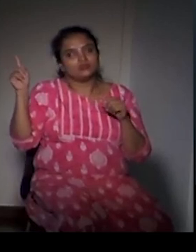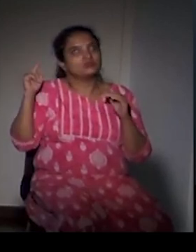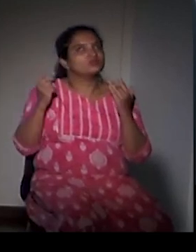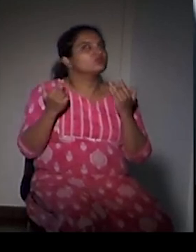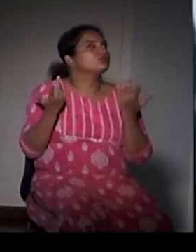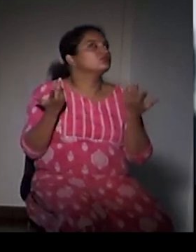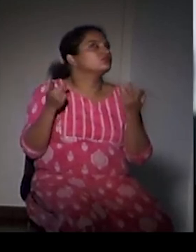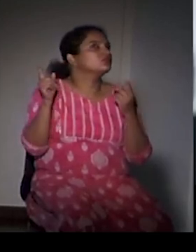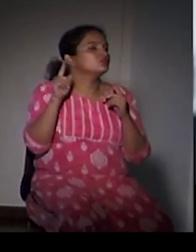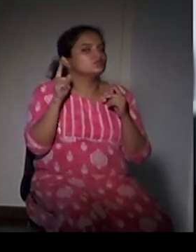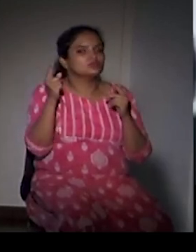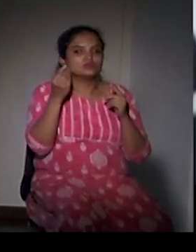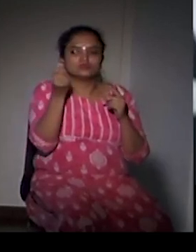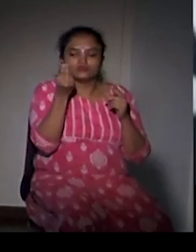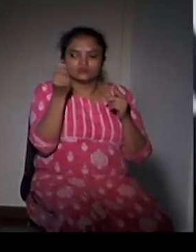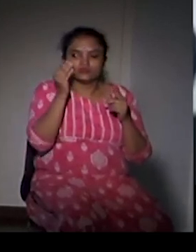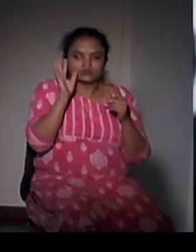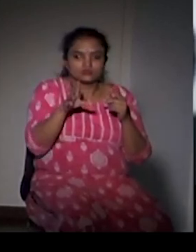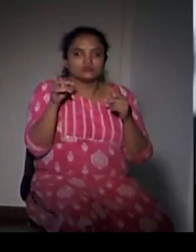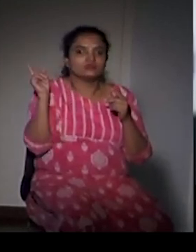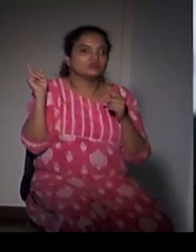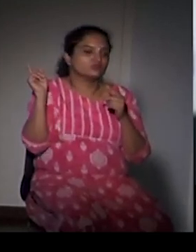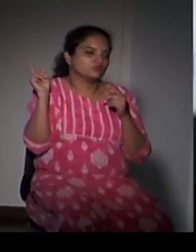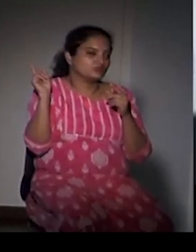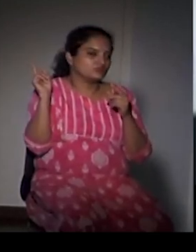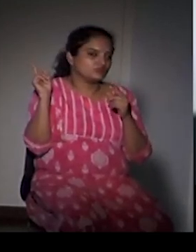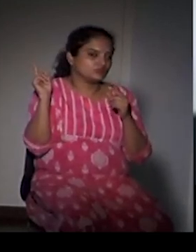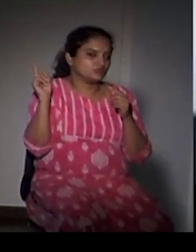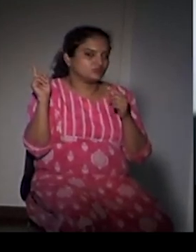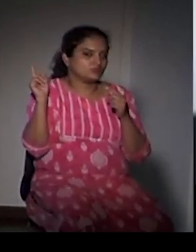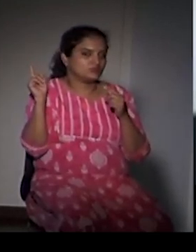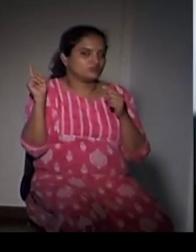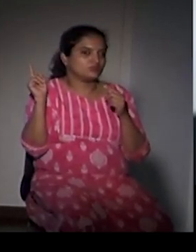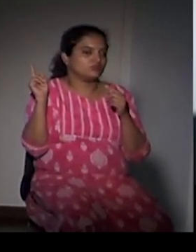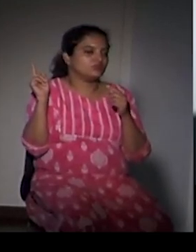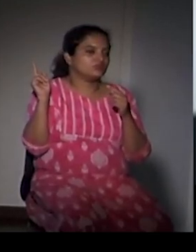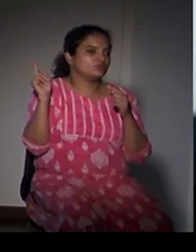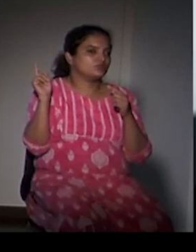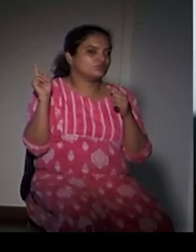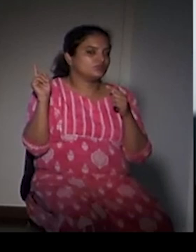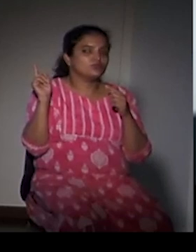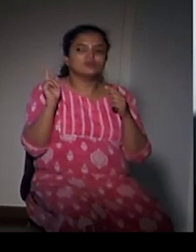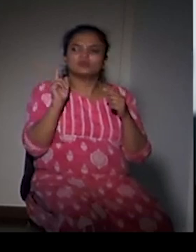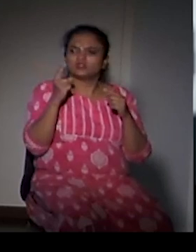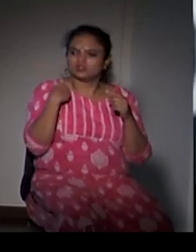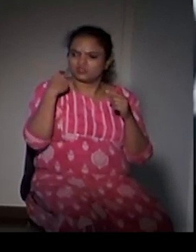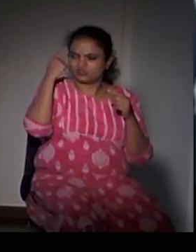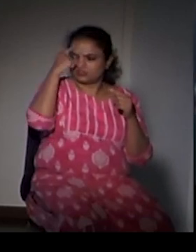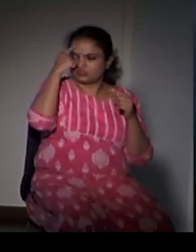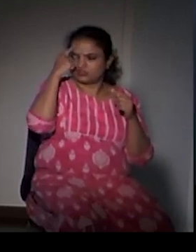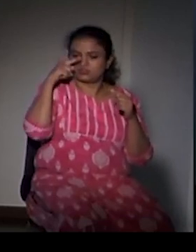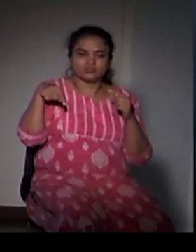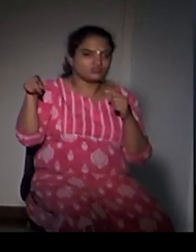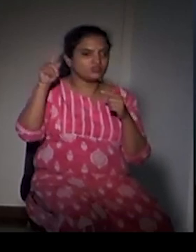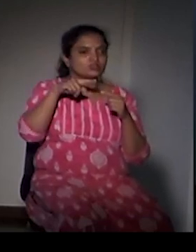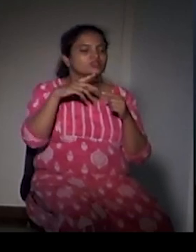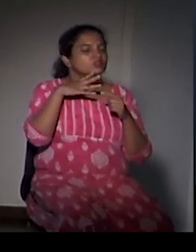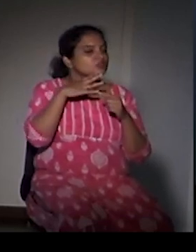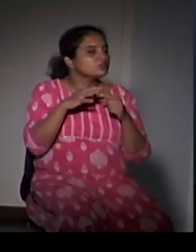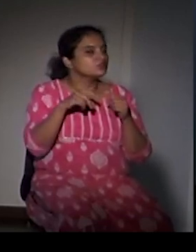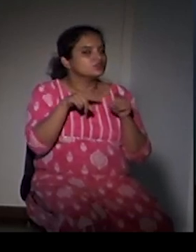improving a little bit because a lot of these monuments are much better protected than they were. But I think the most serious threat